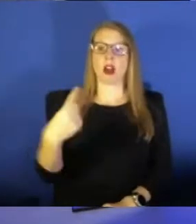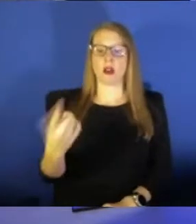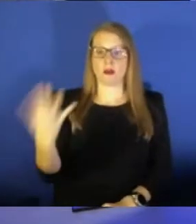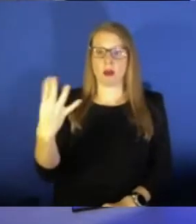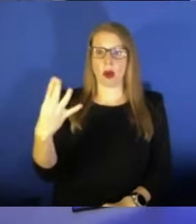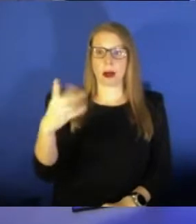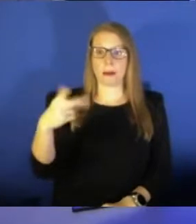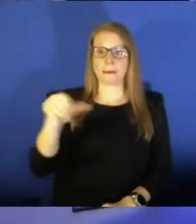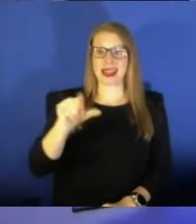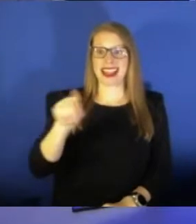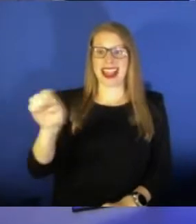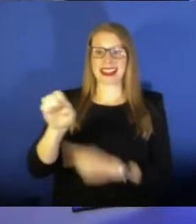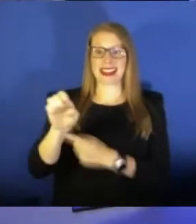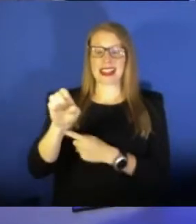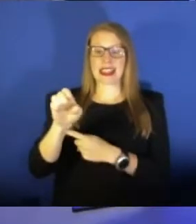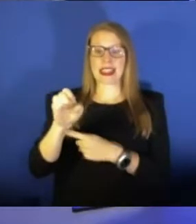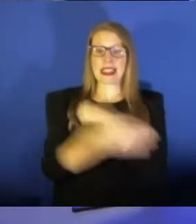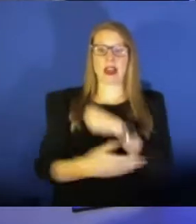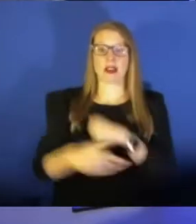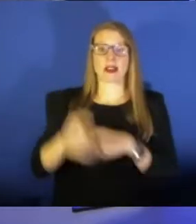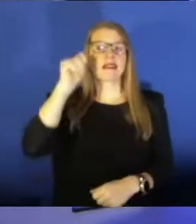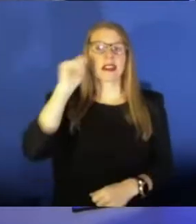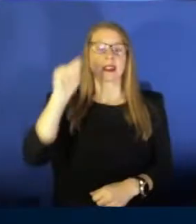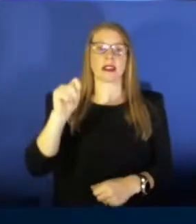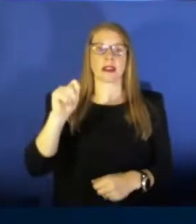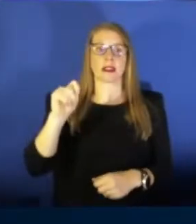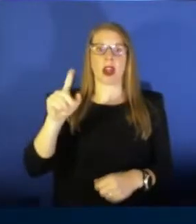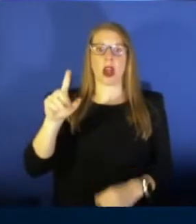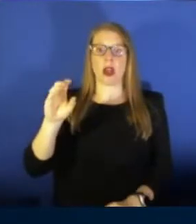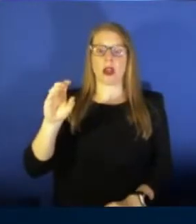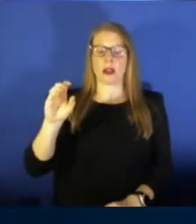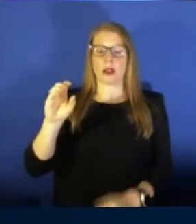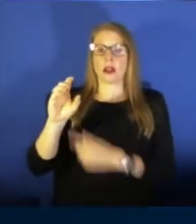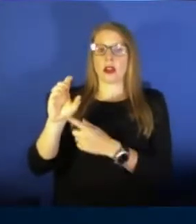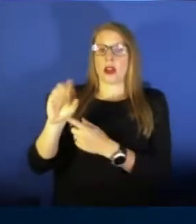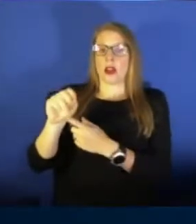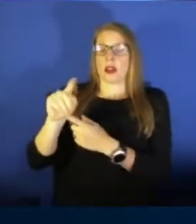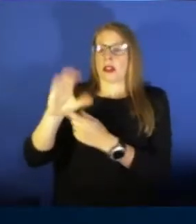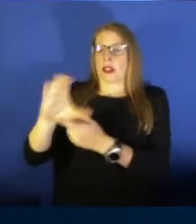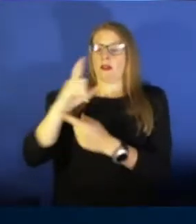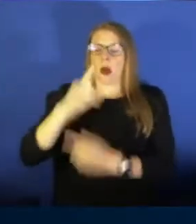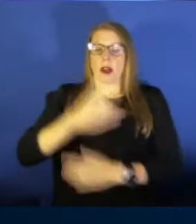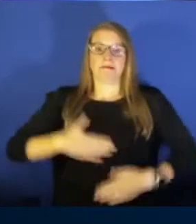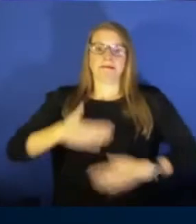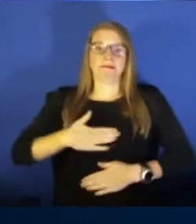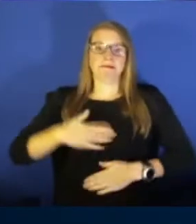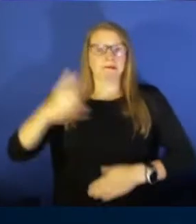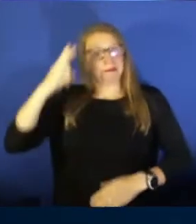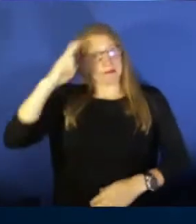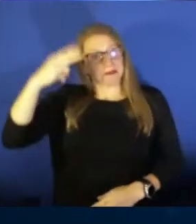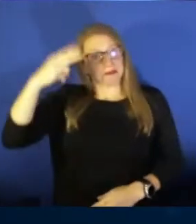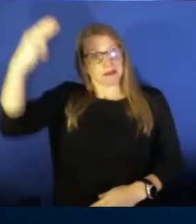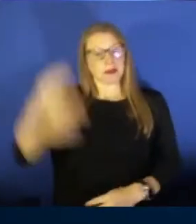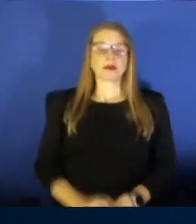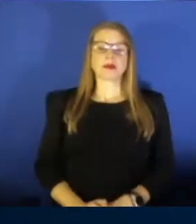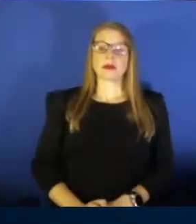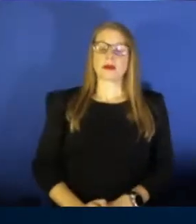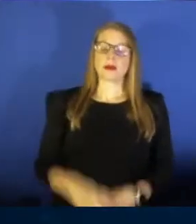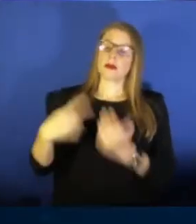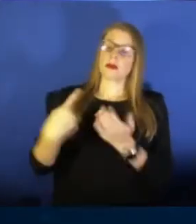Managing Director of the Poison Control Center at the University of Kansas Health System. And also joining us virtually, Clay County Sheriff Office Sergeant